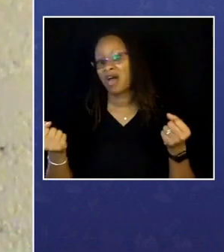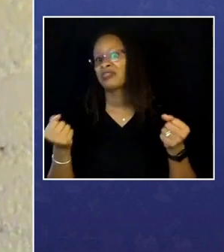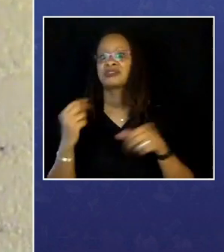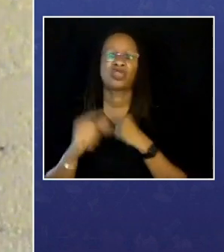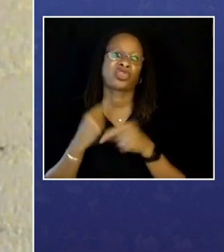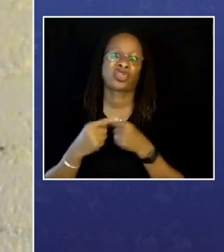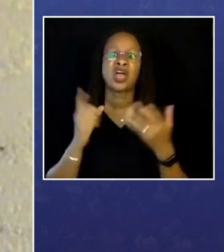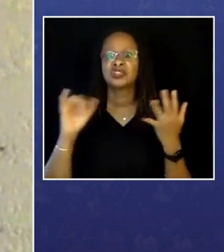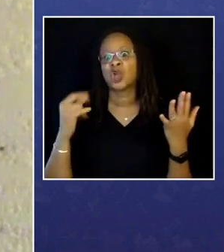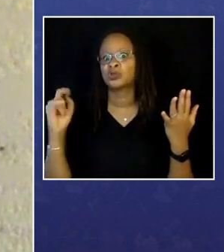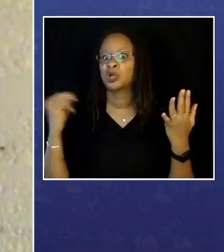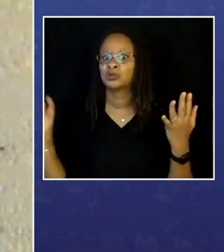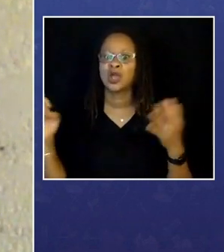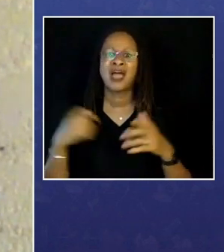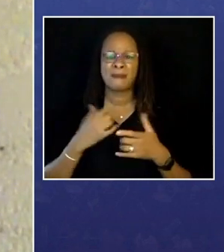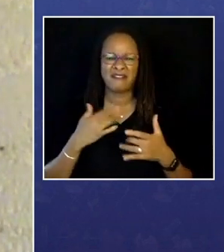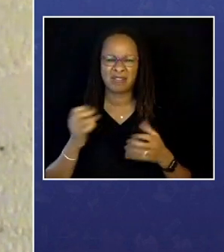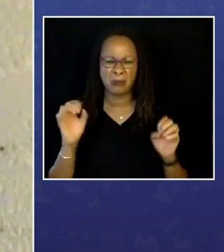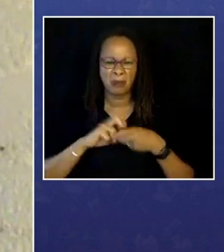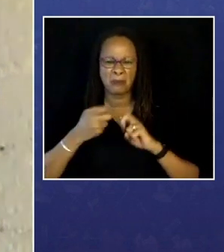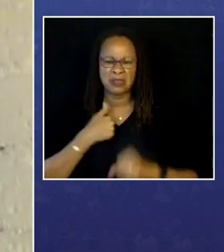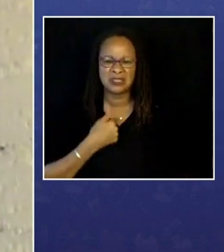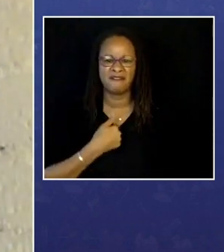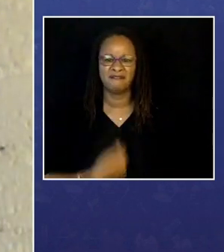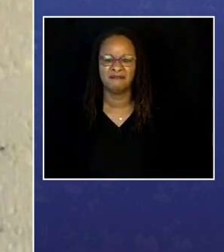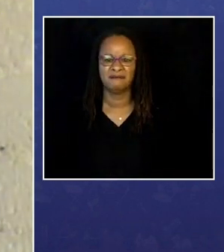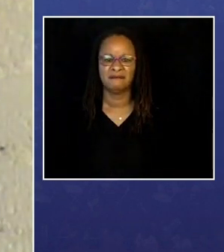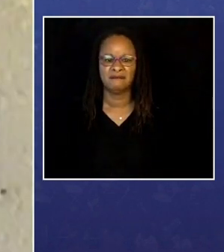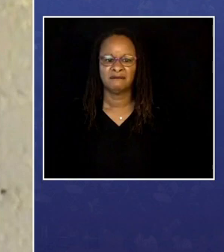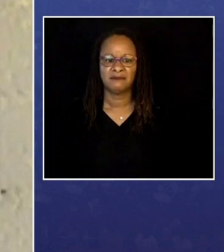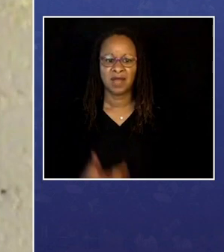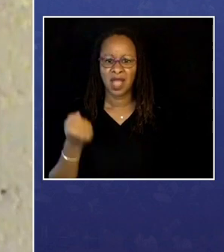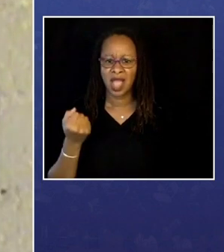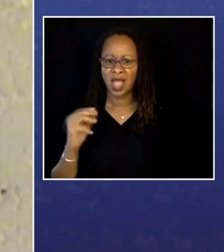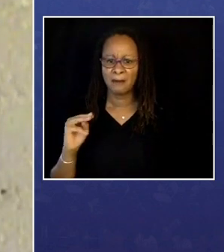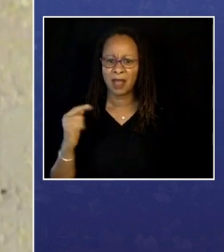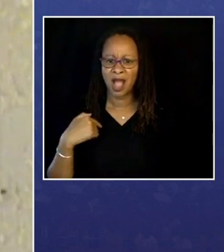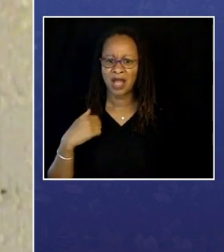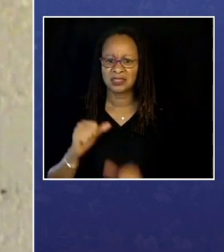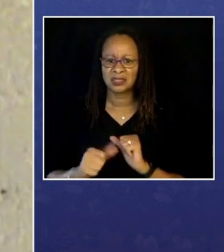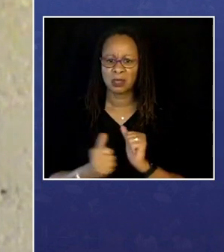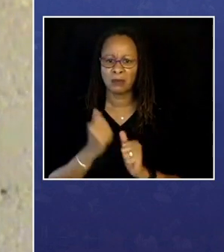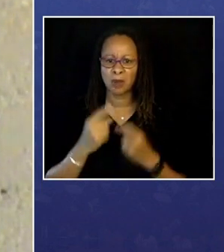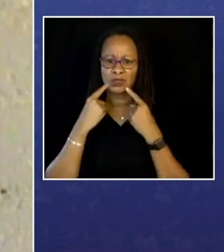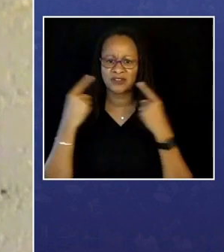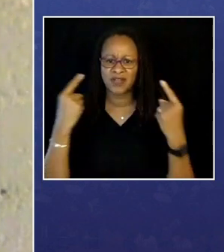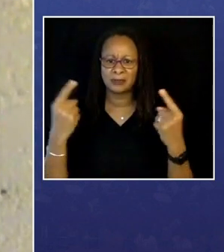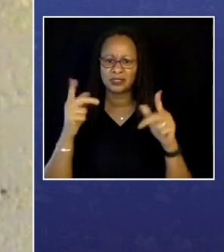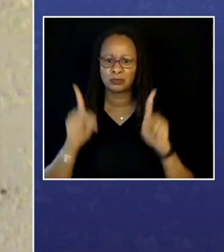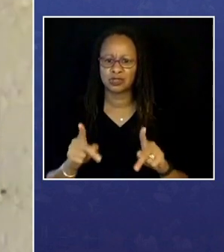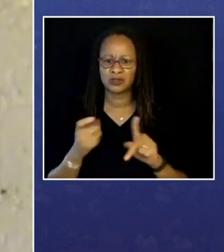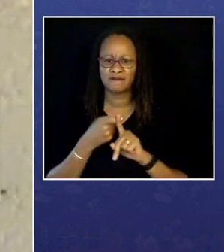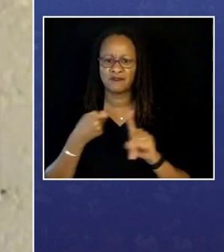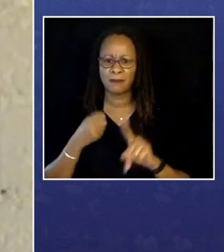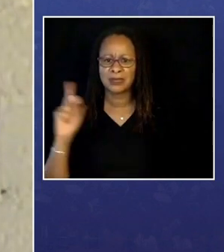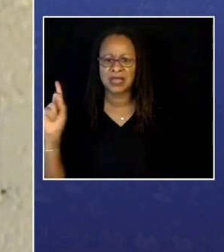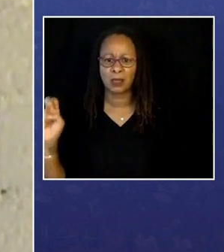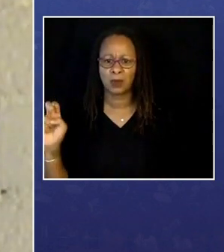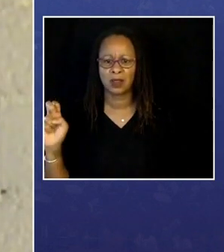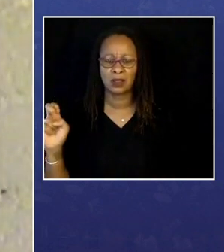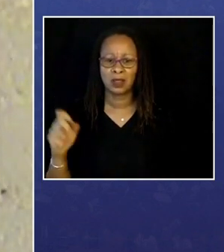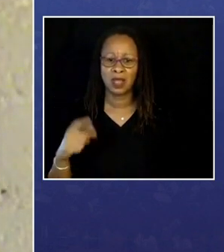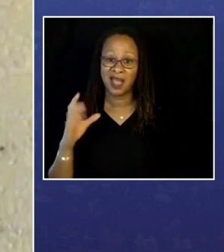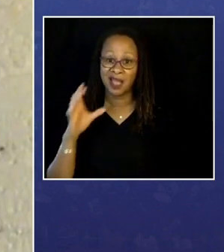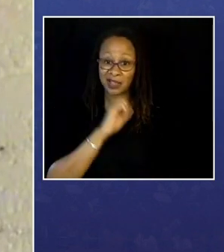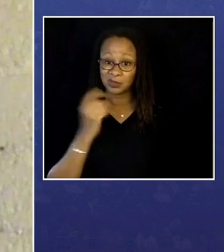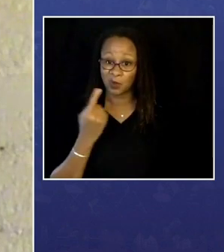Joe's gonna do this and Joe's gonna do that. Well, I'm having my own crisis. Am I still the most famous person in Delaware?